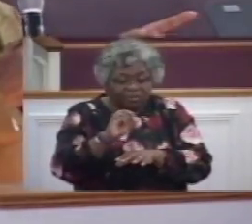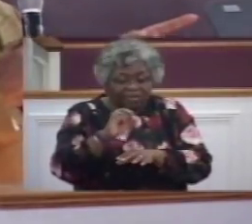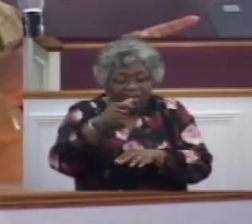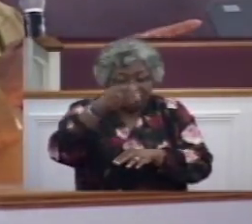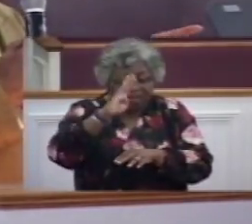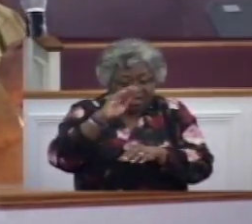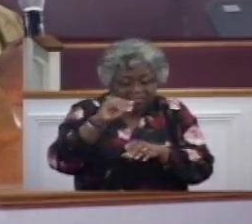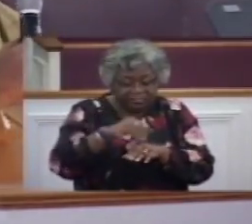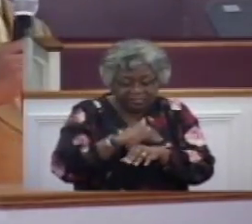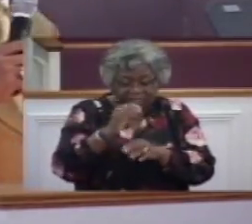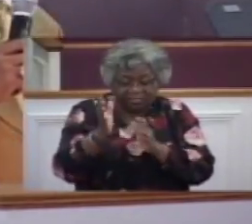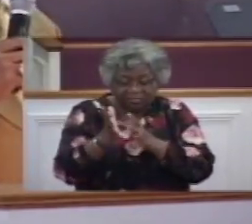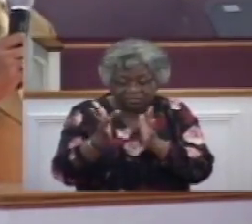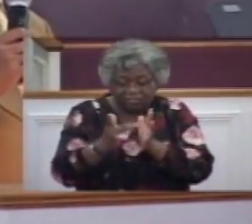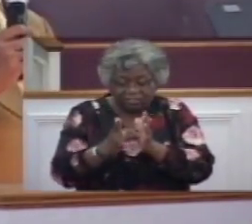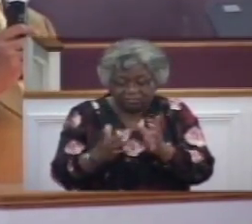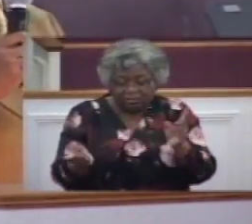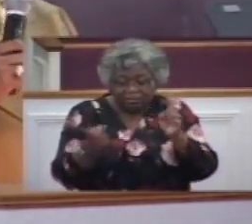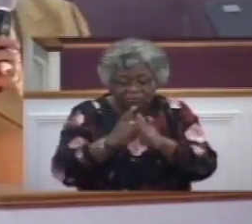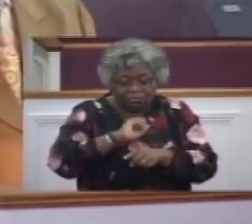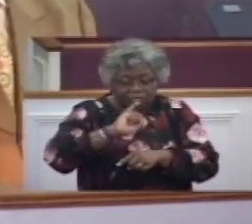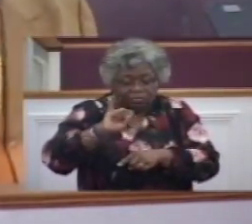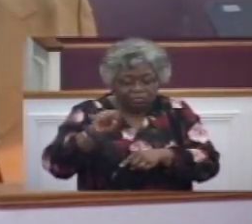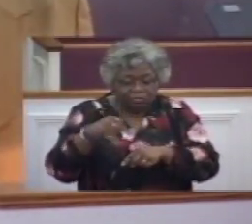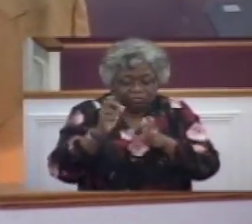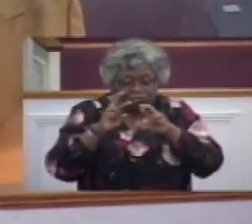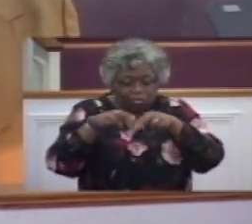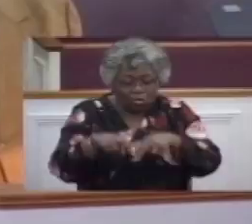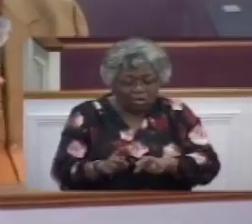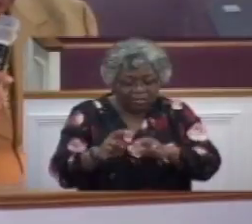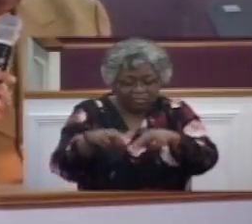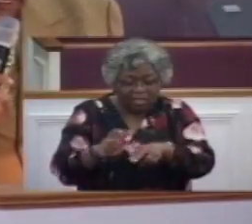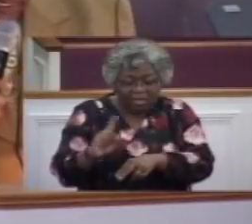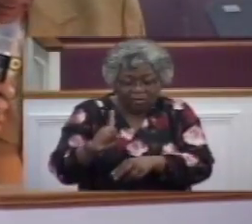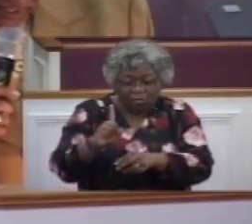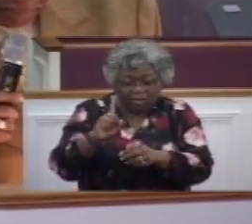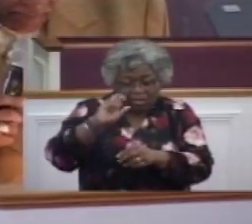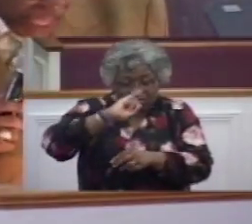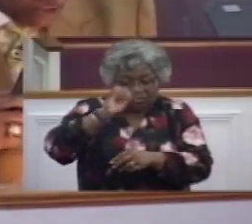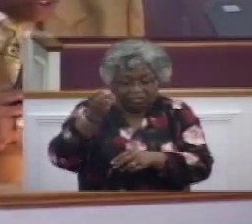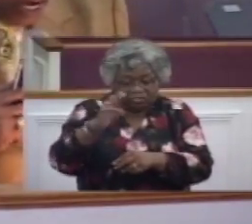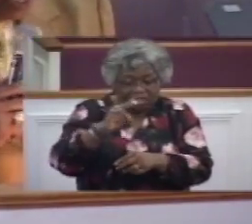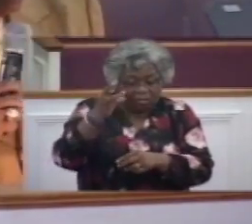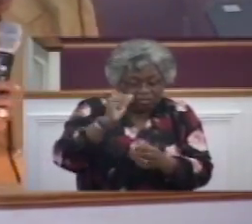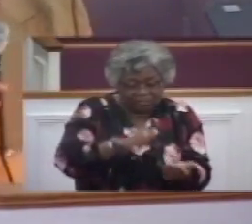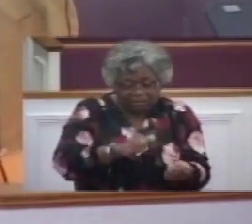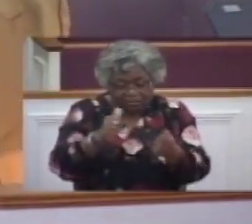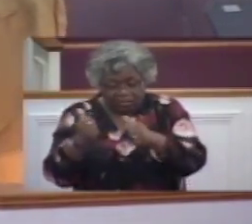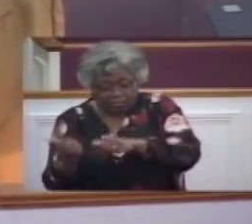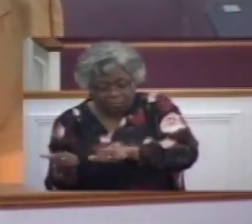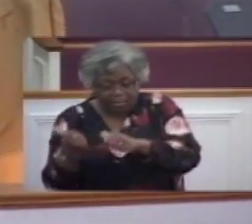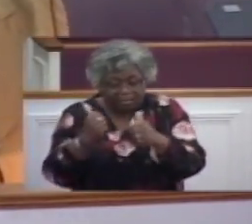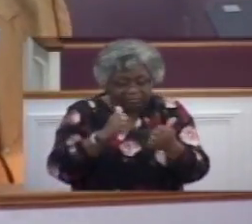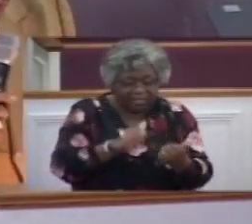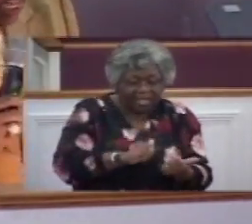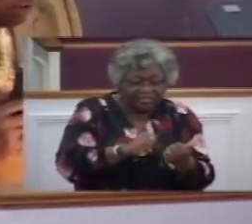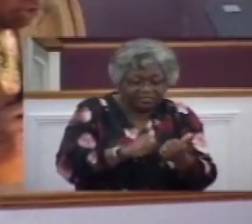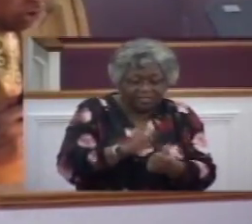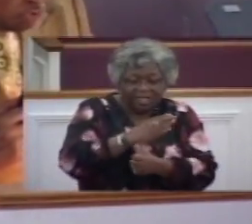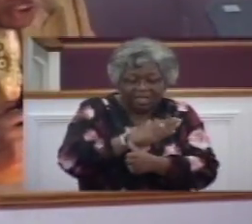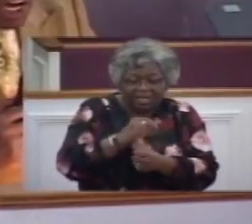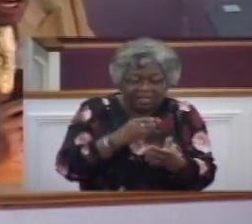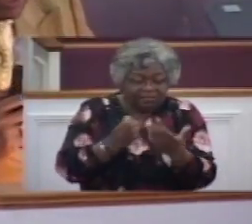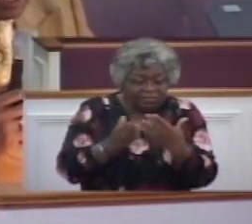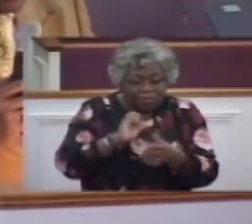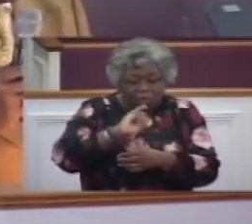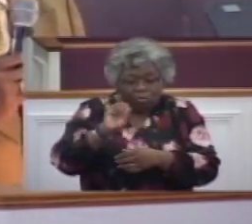him down to the Jordan where John was baptizing. John was baptizing, and even